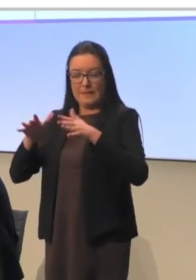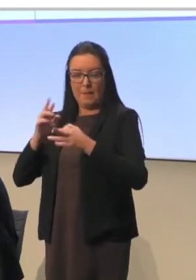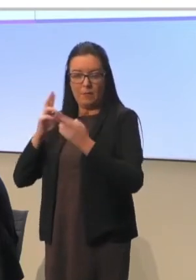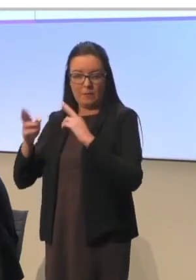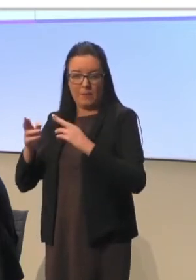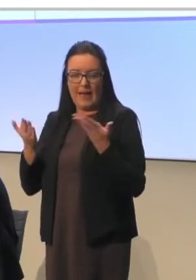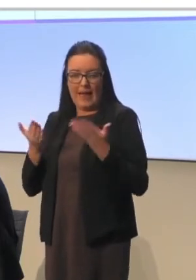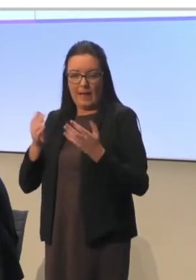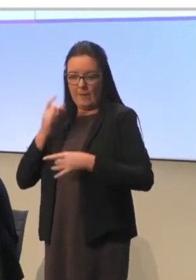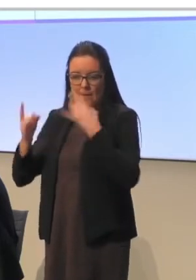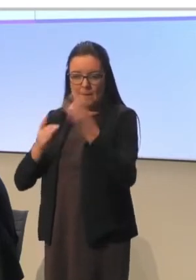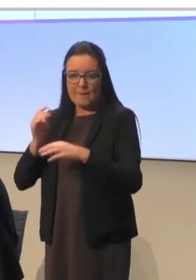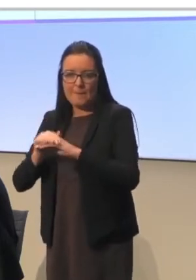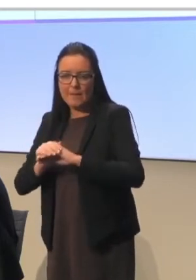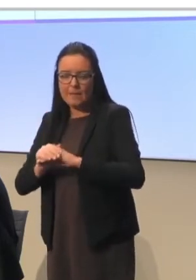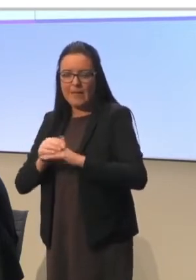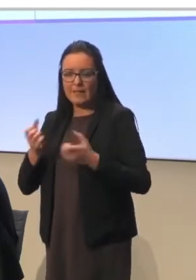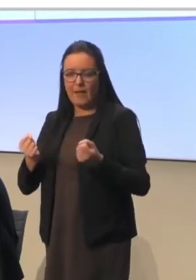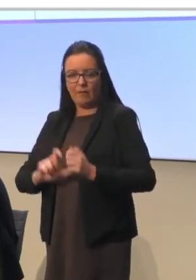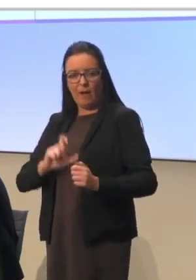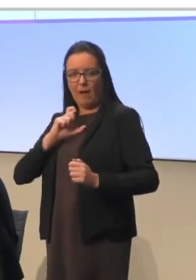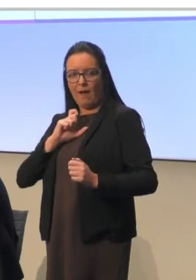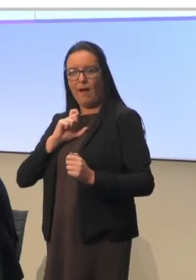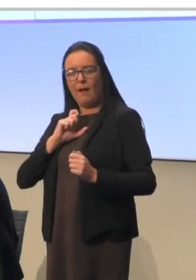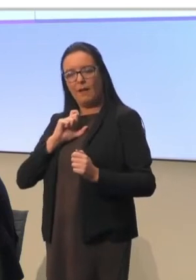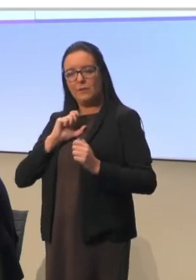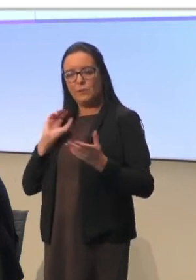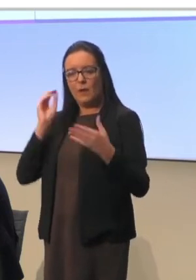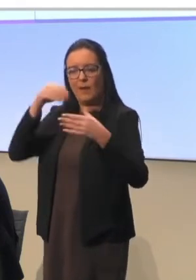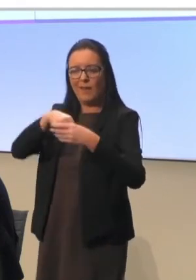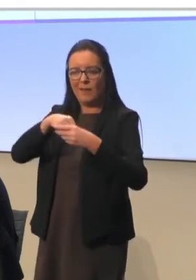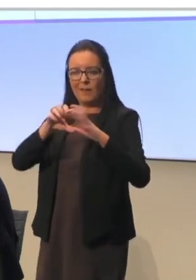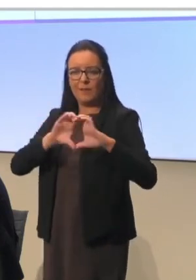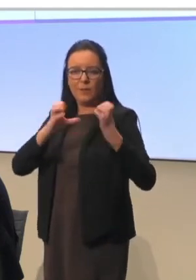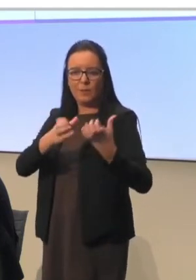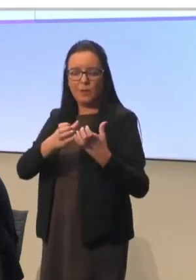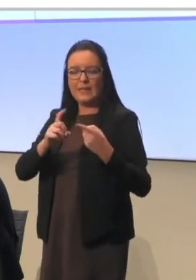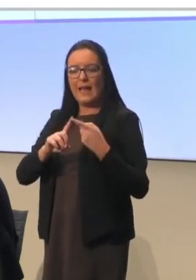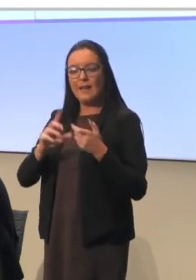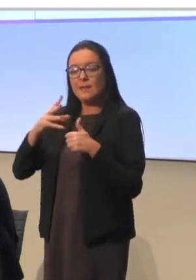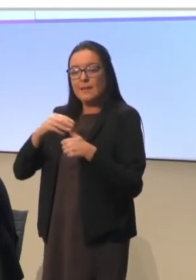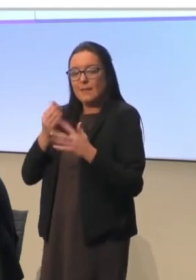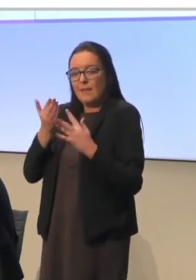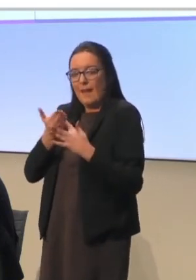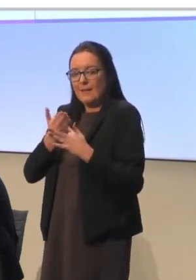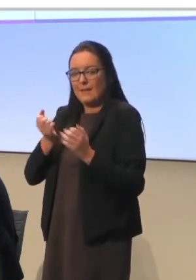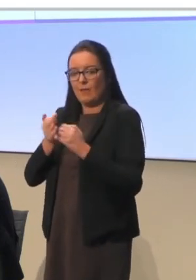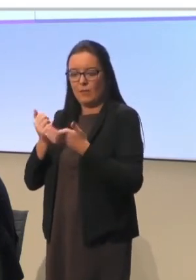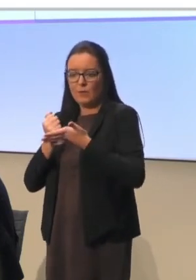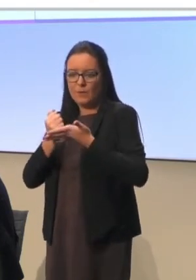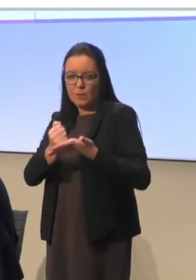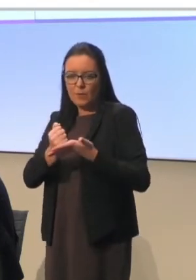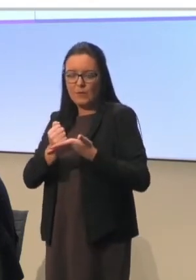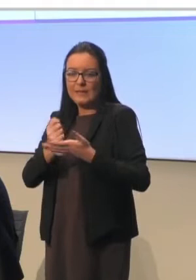making friends and in having the kind of confidence to put themselves out there. And then finally, specific access to supports, both in terms of